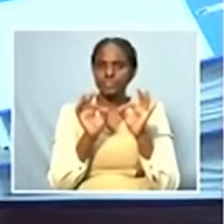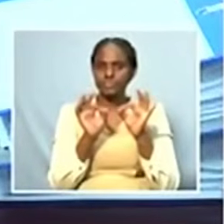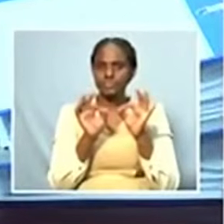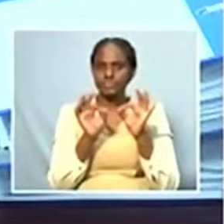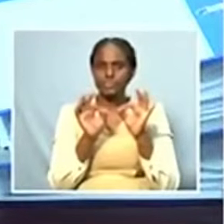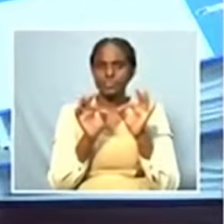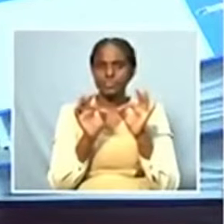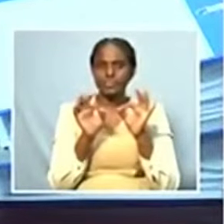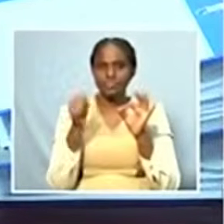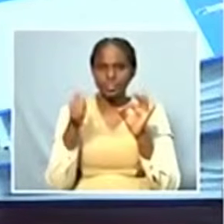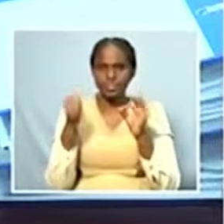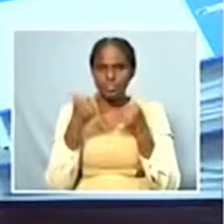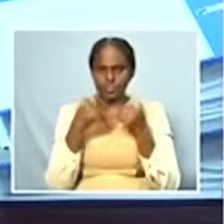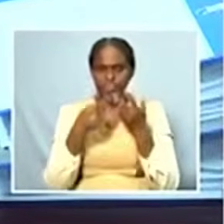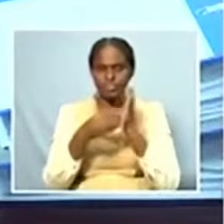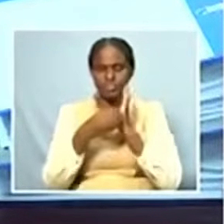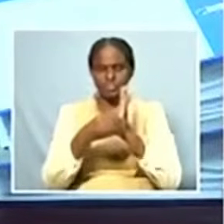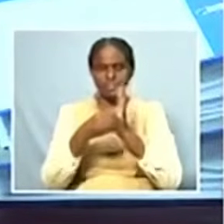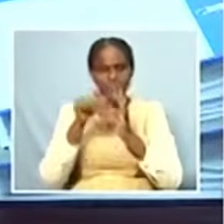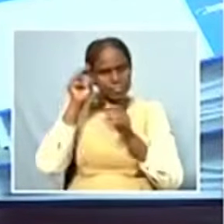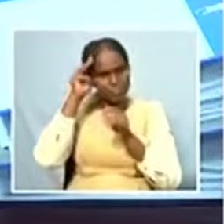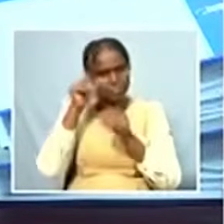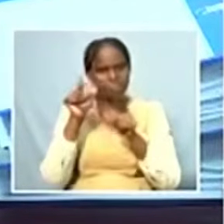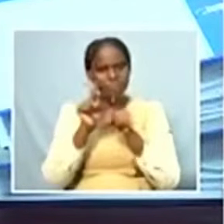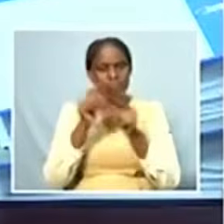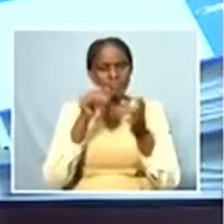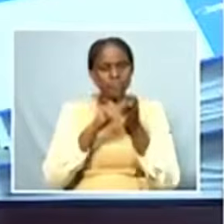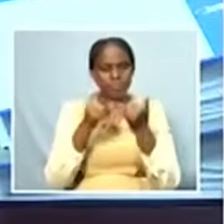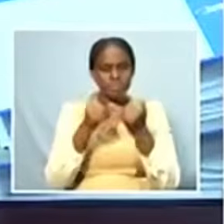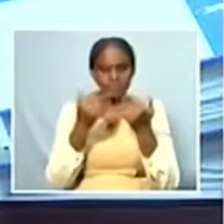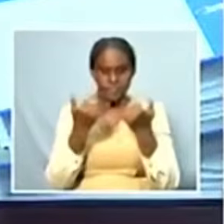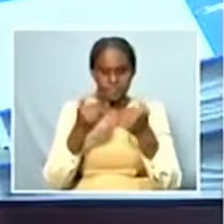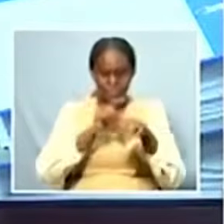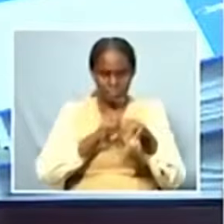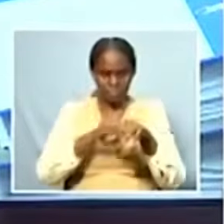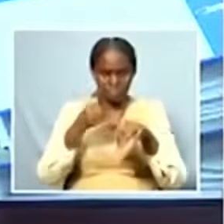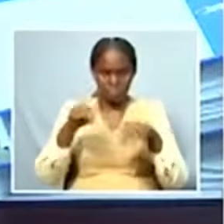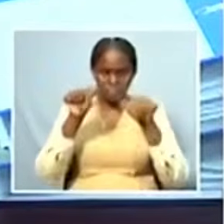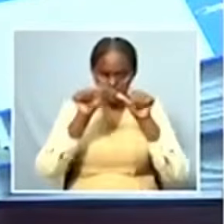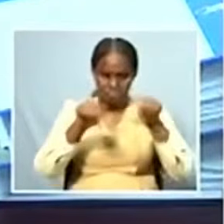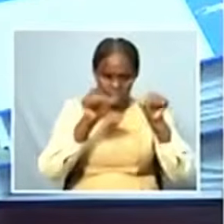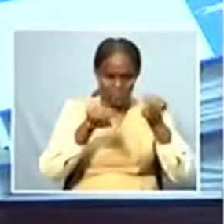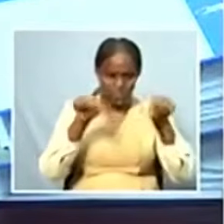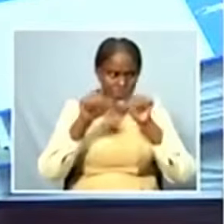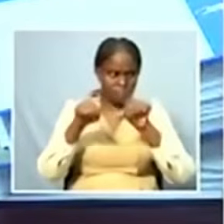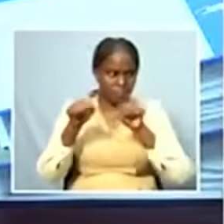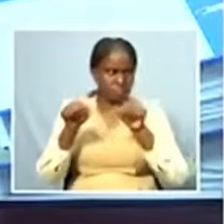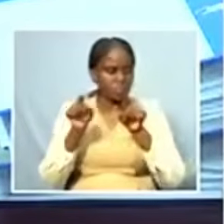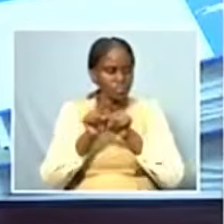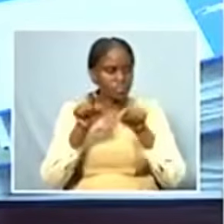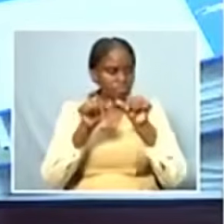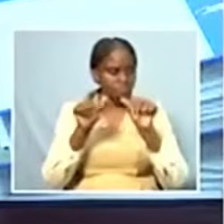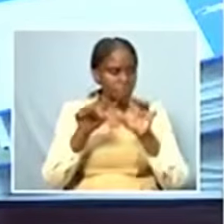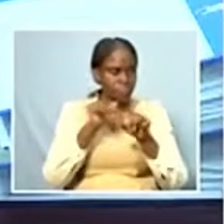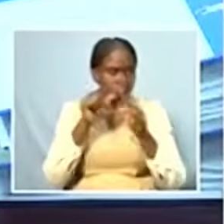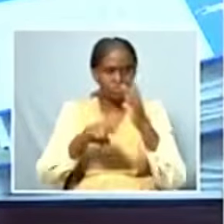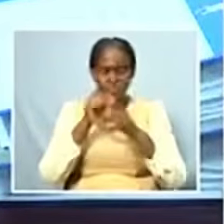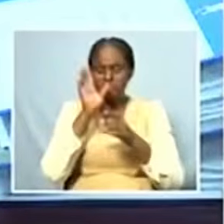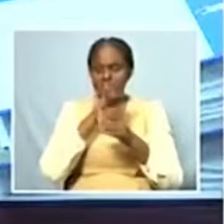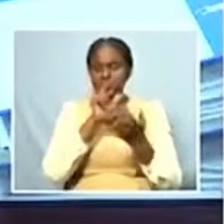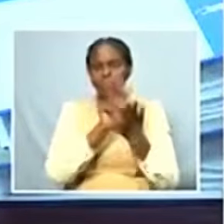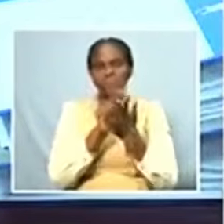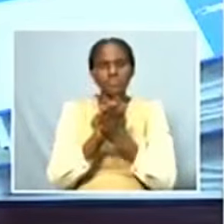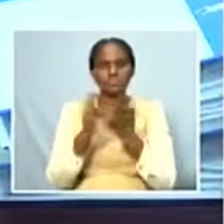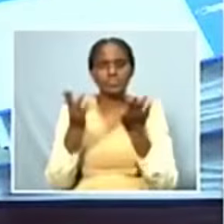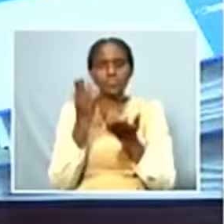diligence as they guide the ministry, and as a time of audit, the auditors didn't find this approval.